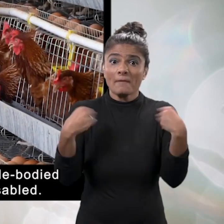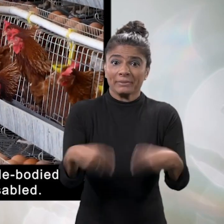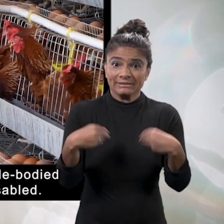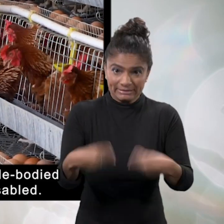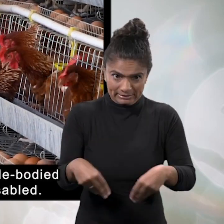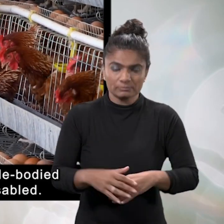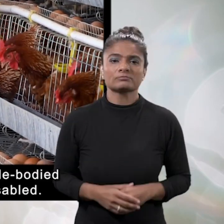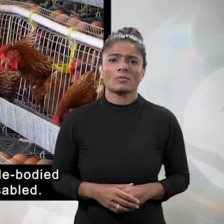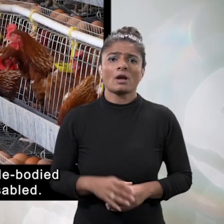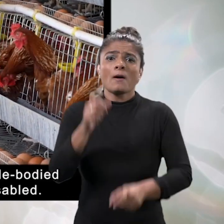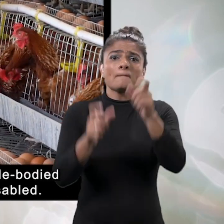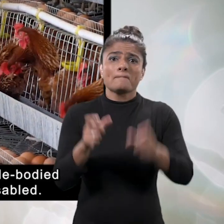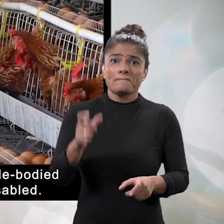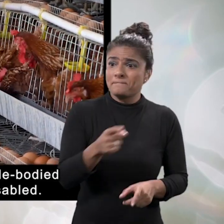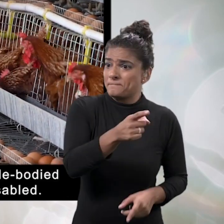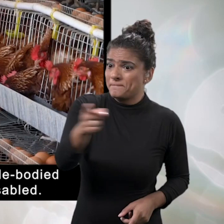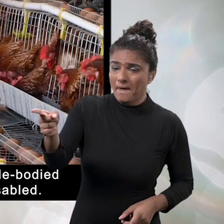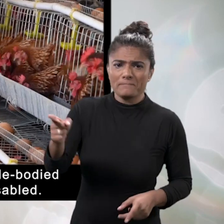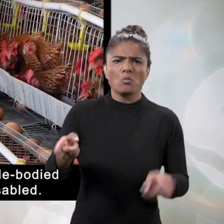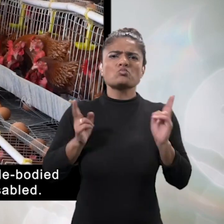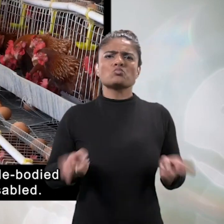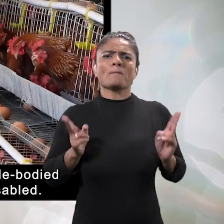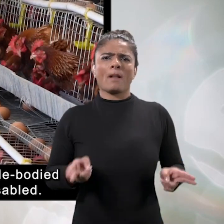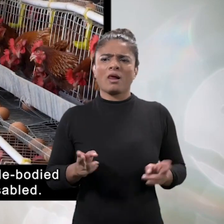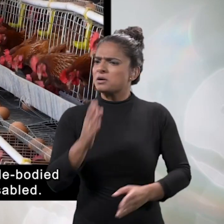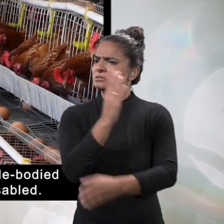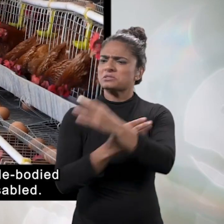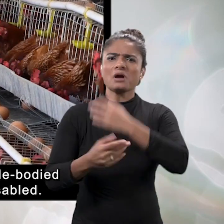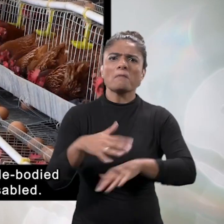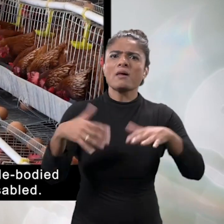sinale business sinale business nje siqashe abantu